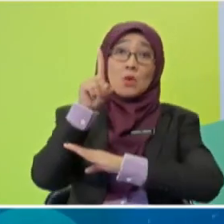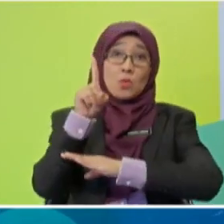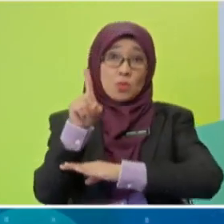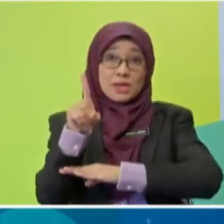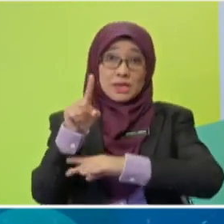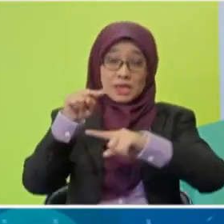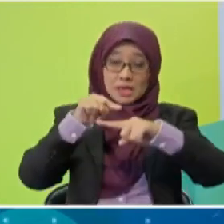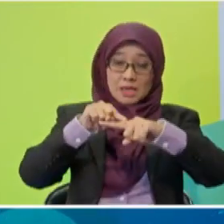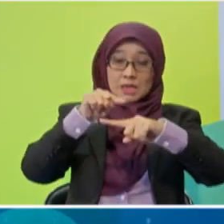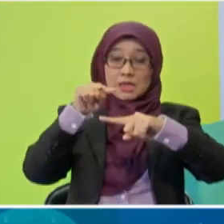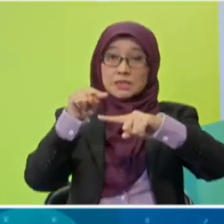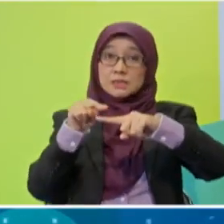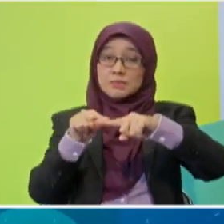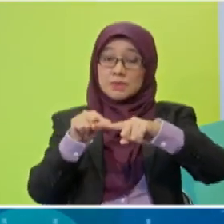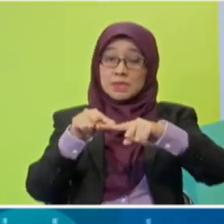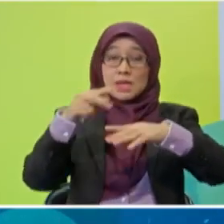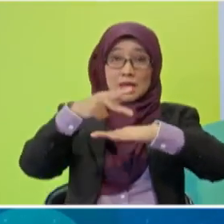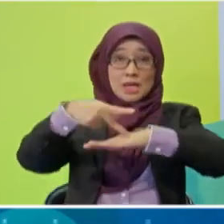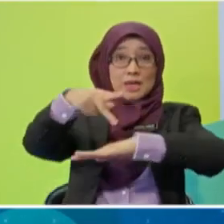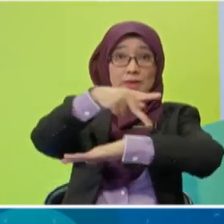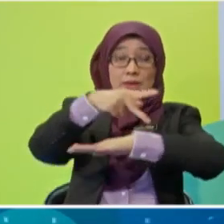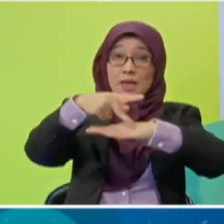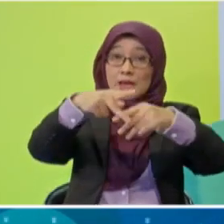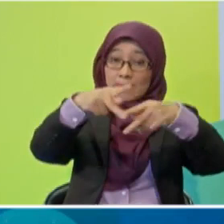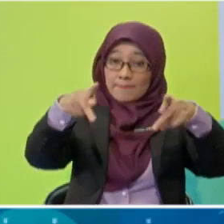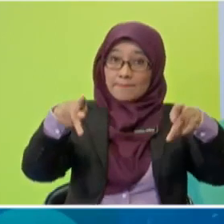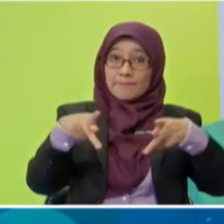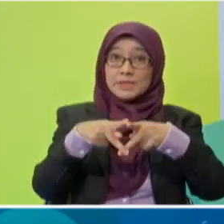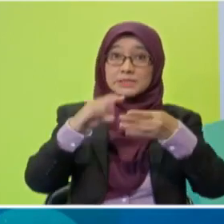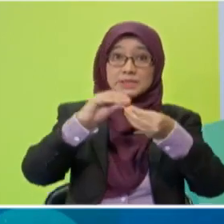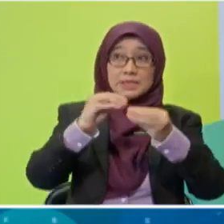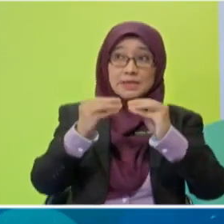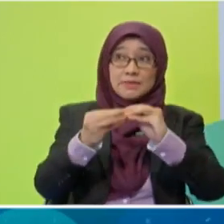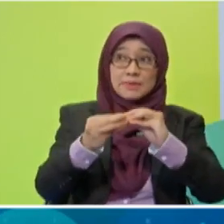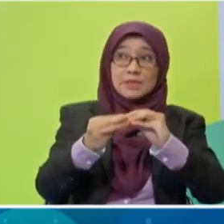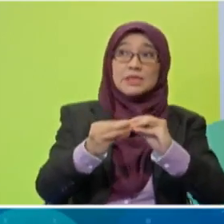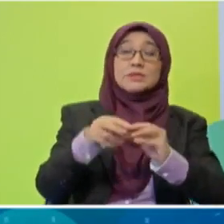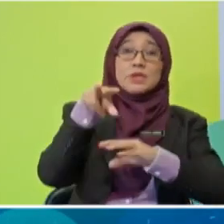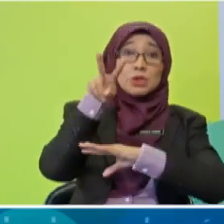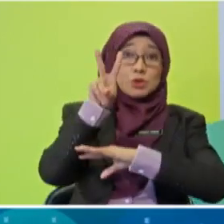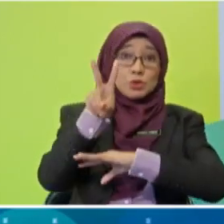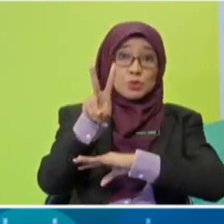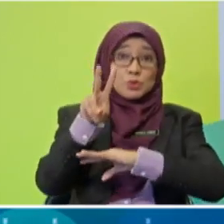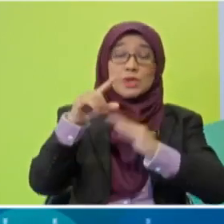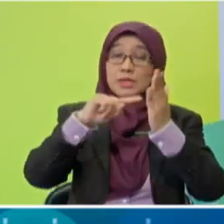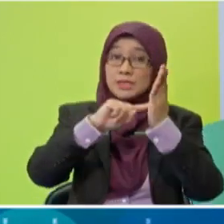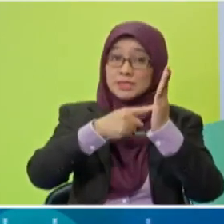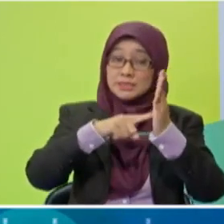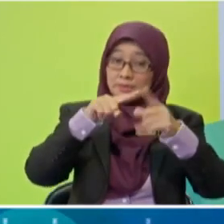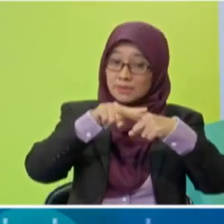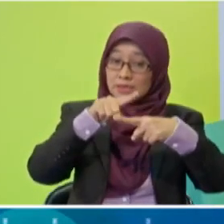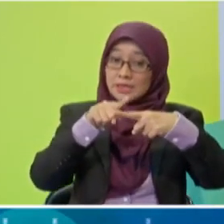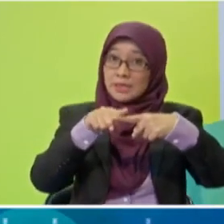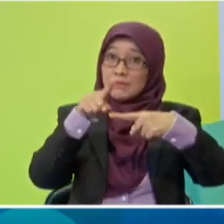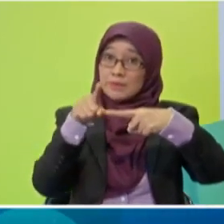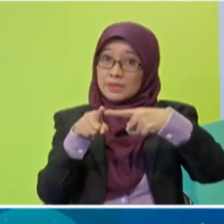numbers. Okay, after the decimal we have one number only. Second thing, two decimal places. After the decimal we have two numbers. And